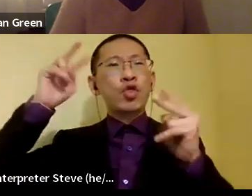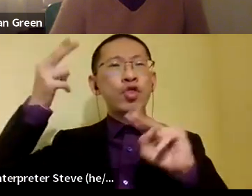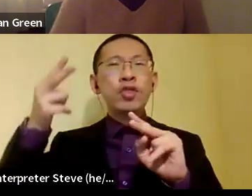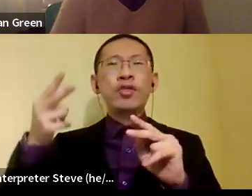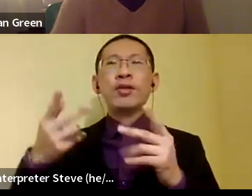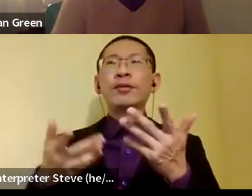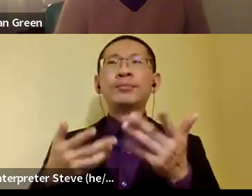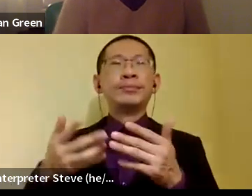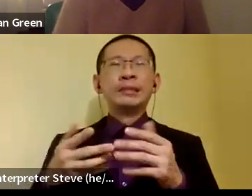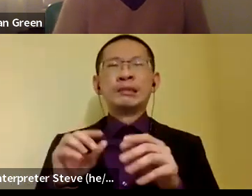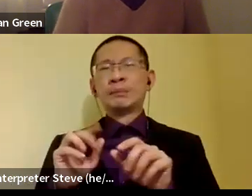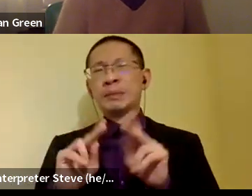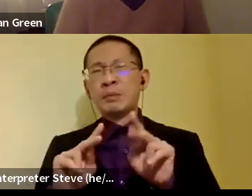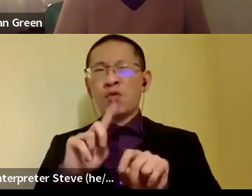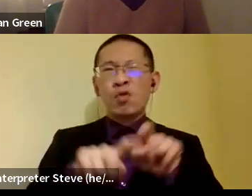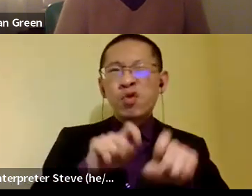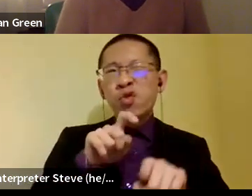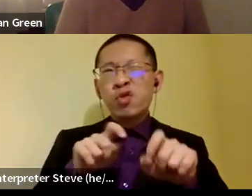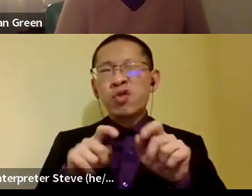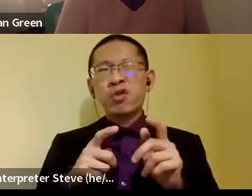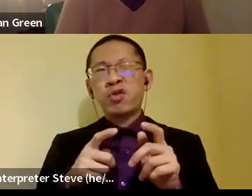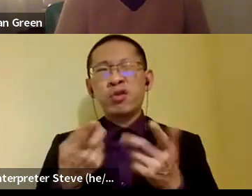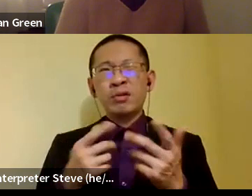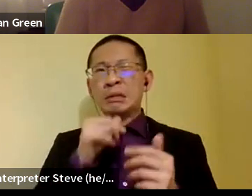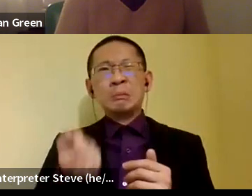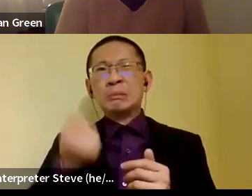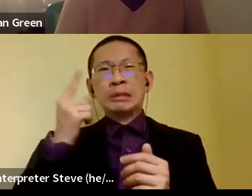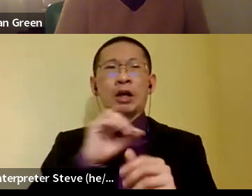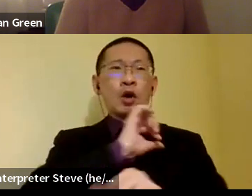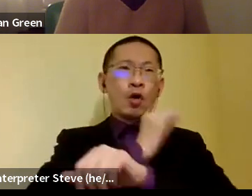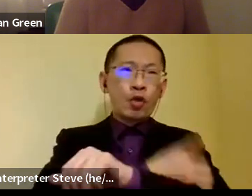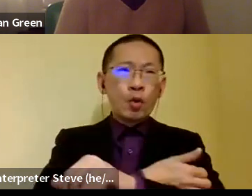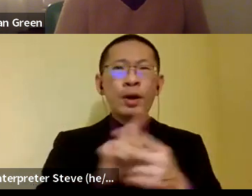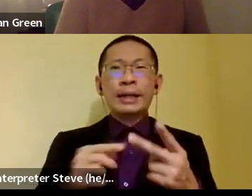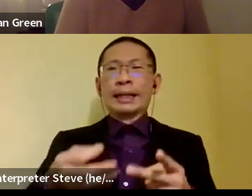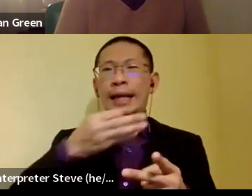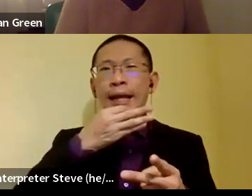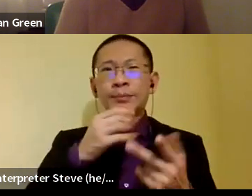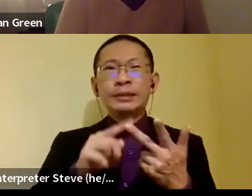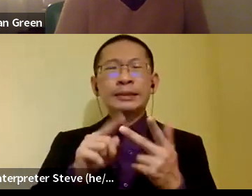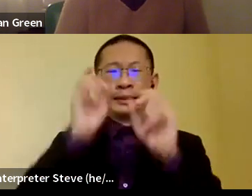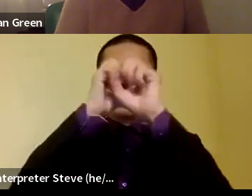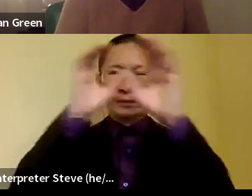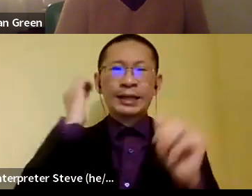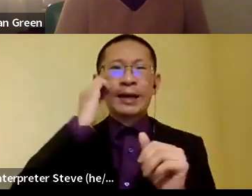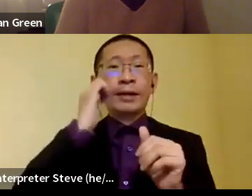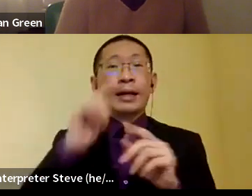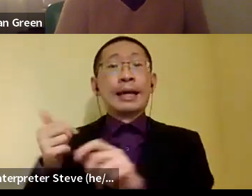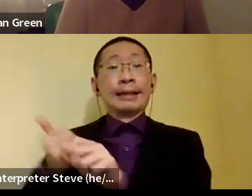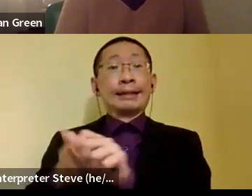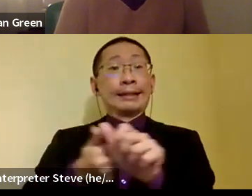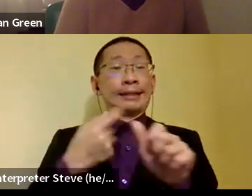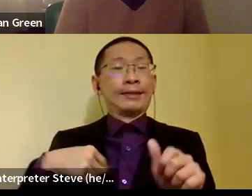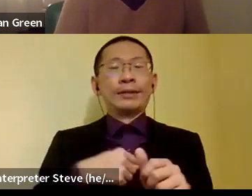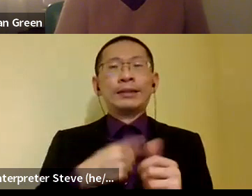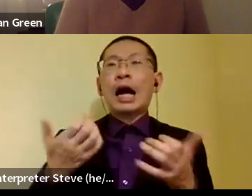undercutting, questioning of authority, expertise, and vision on a daily basis that each of us in our own ways, and I